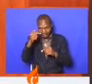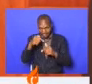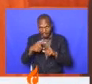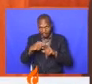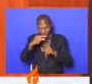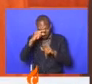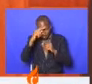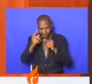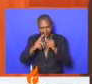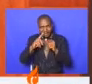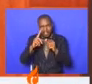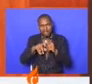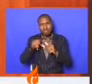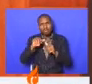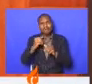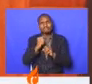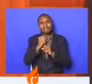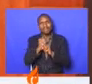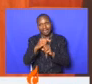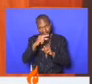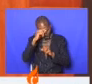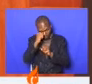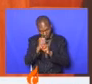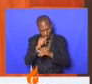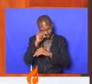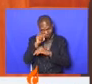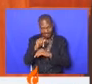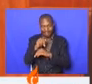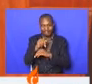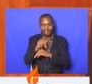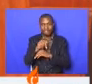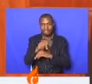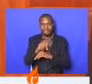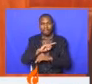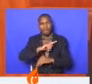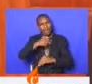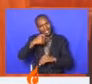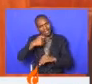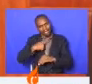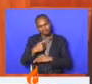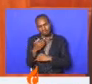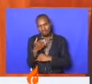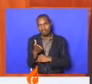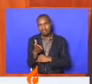that your government is doing here, we will